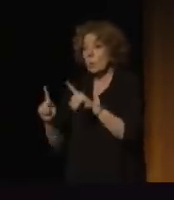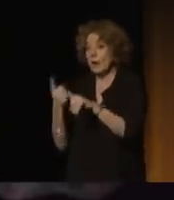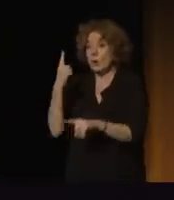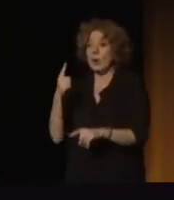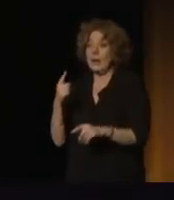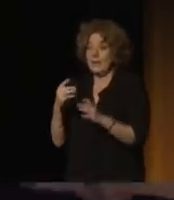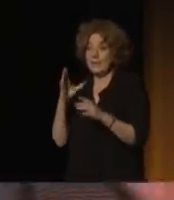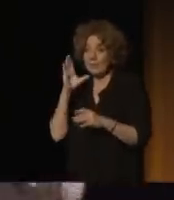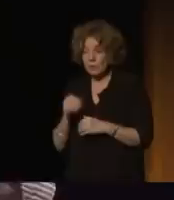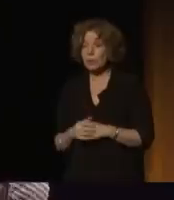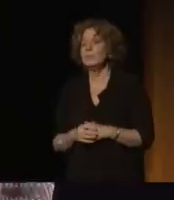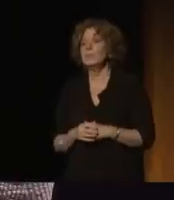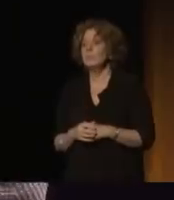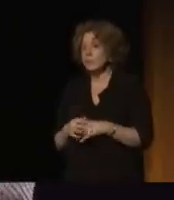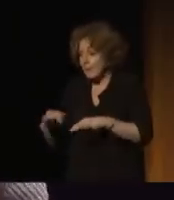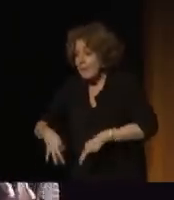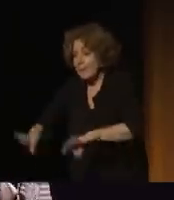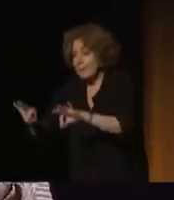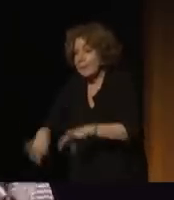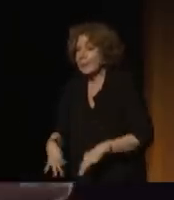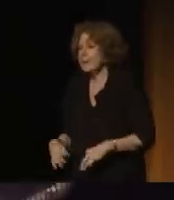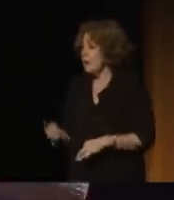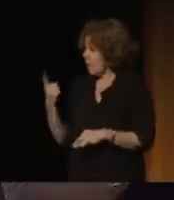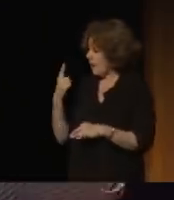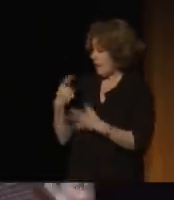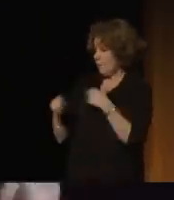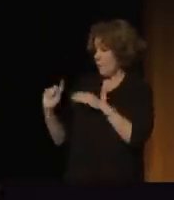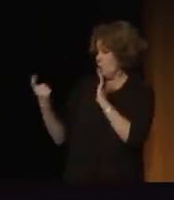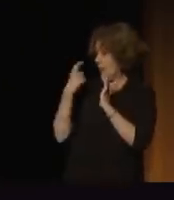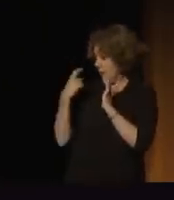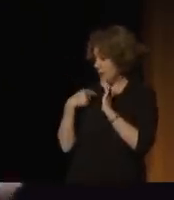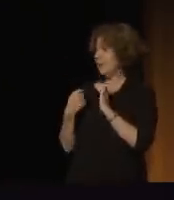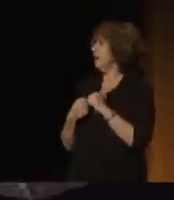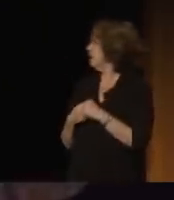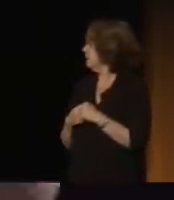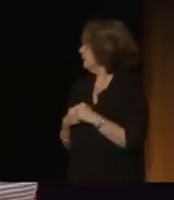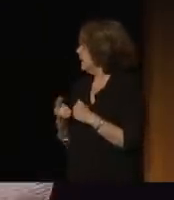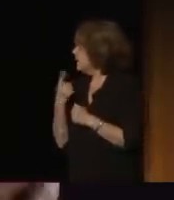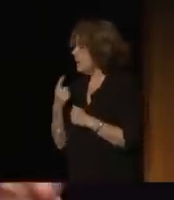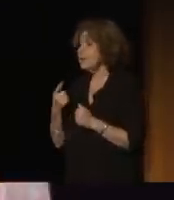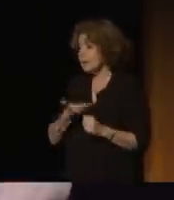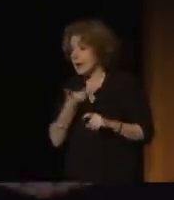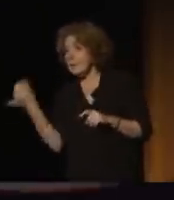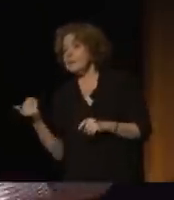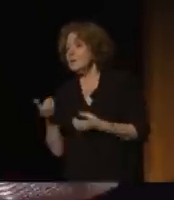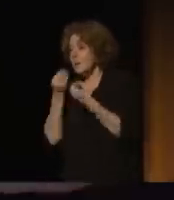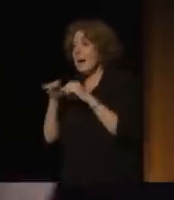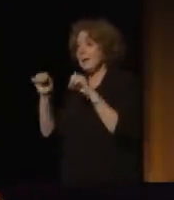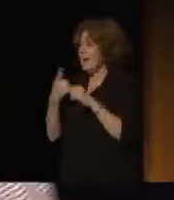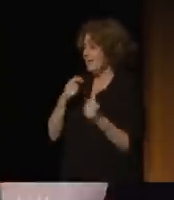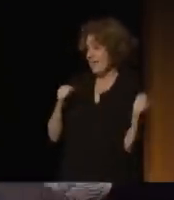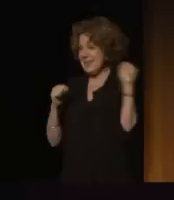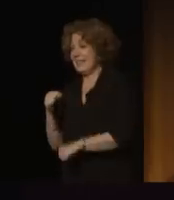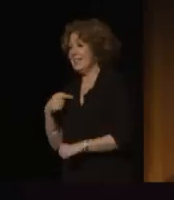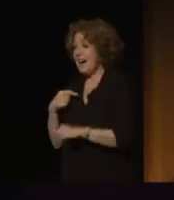So the waiter's putting the ropes out, and I thought, I wonder if these guys will recognize me. So I walk on that side, and one of them goes, Miss Lebowitz, you're coming to the party afterward. I said, yes, I am.